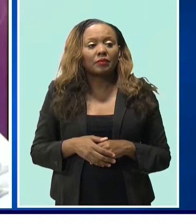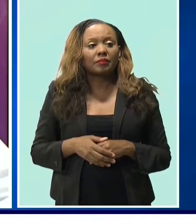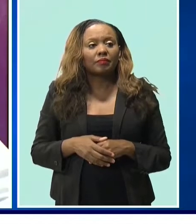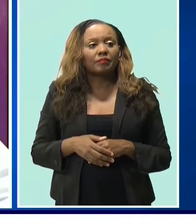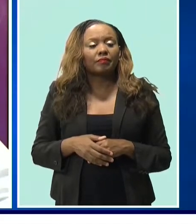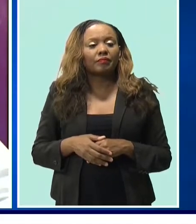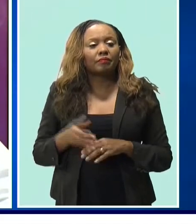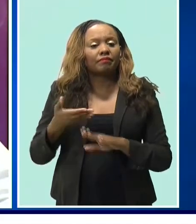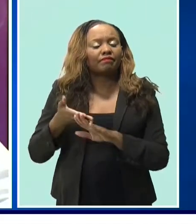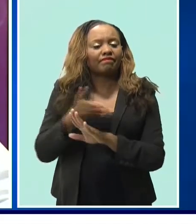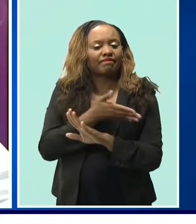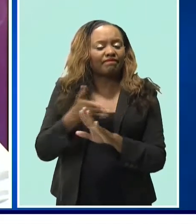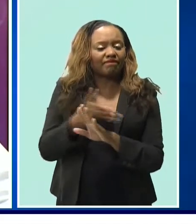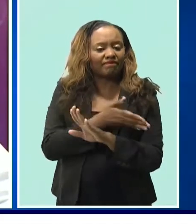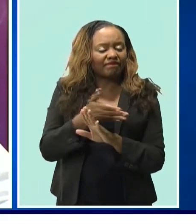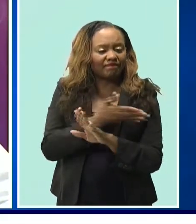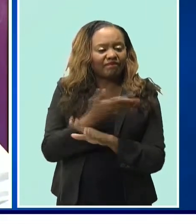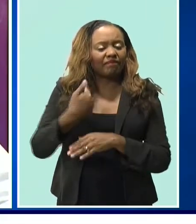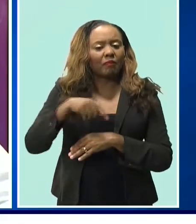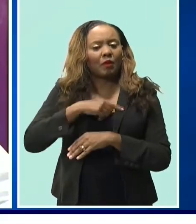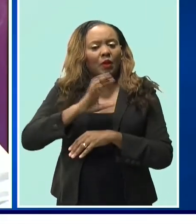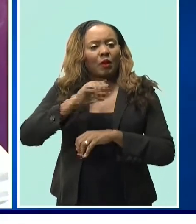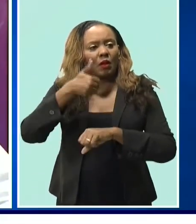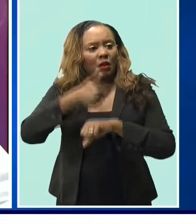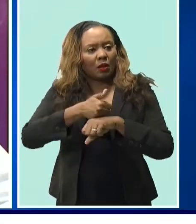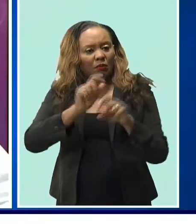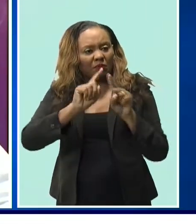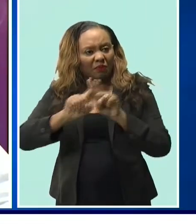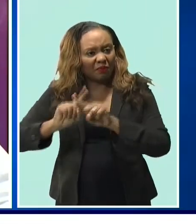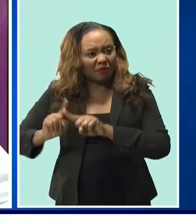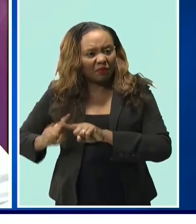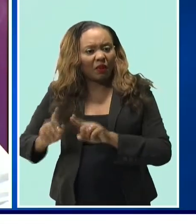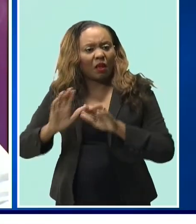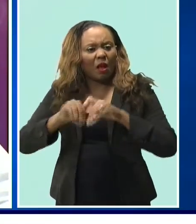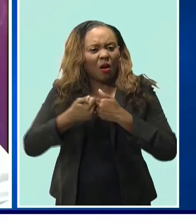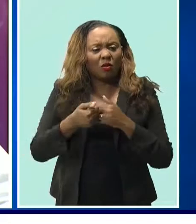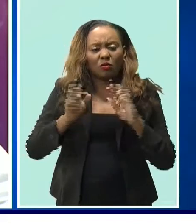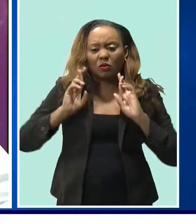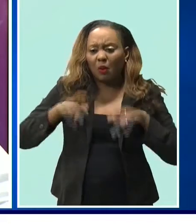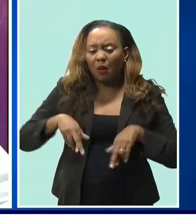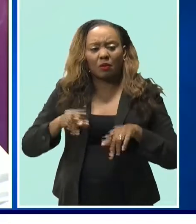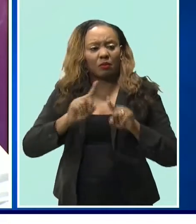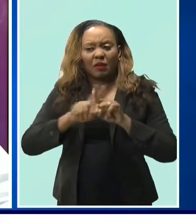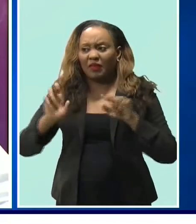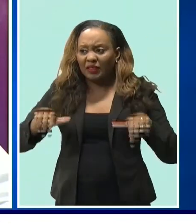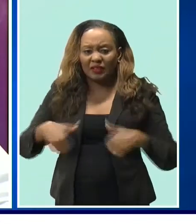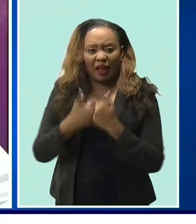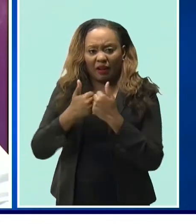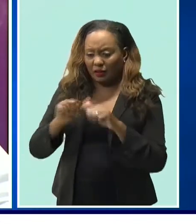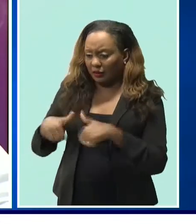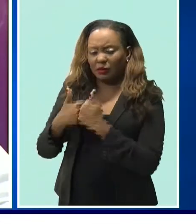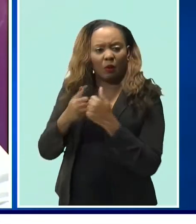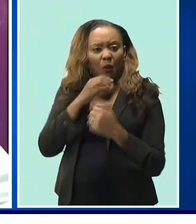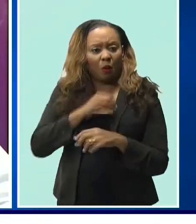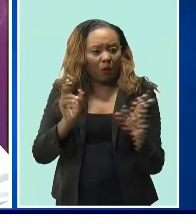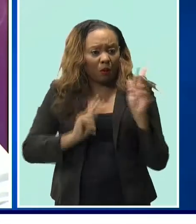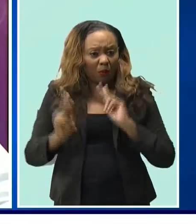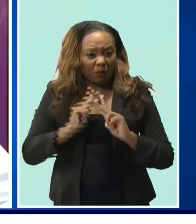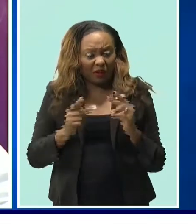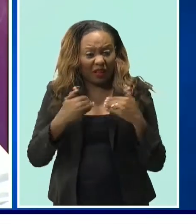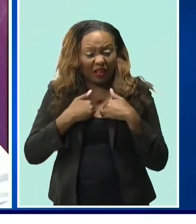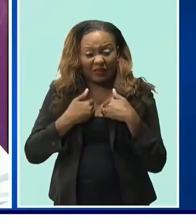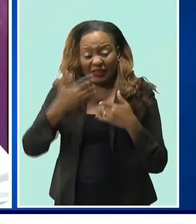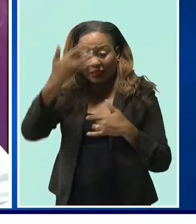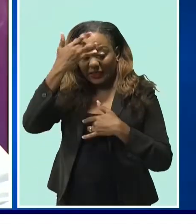beginning, put in place a number of measures to respond to the particular challenges of the elderly and persons with these conditions.